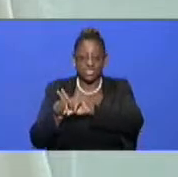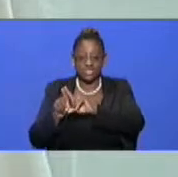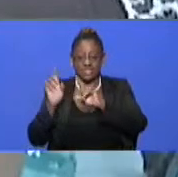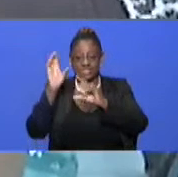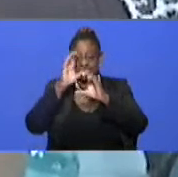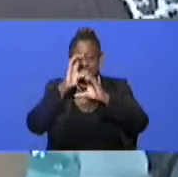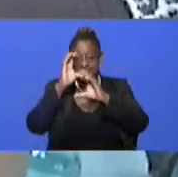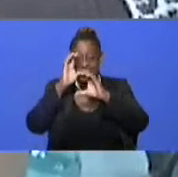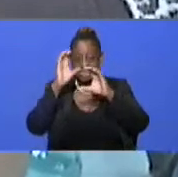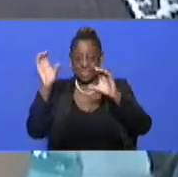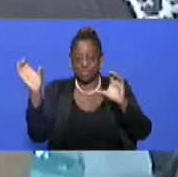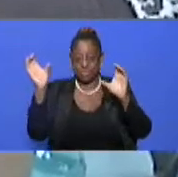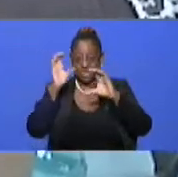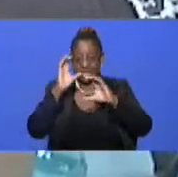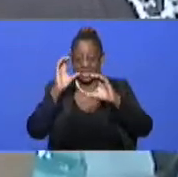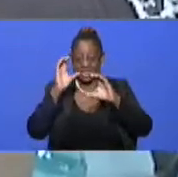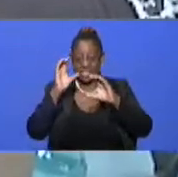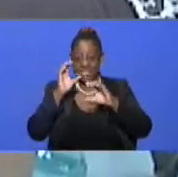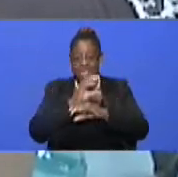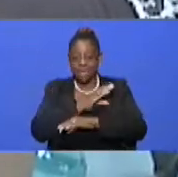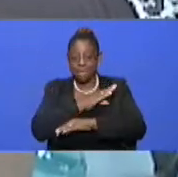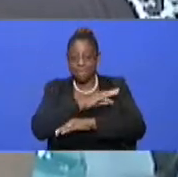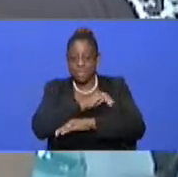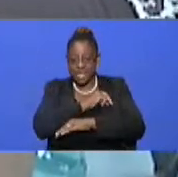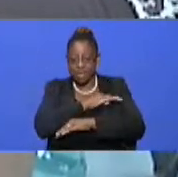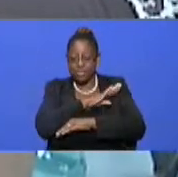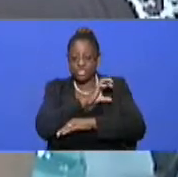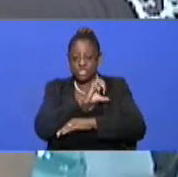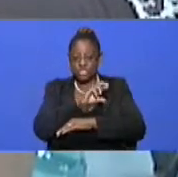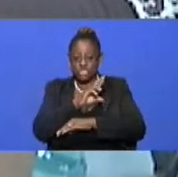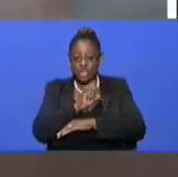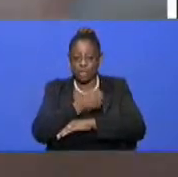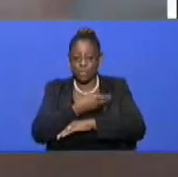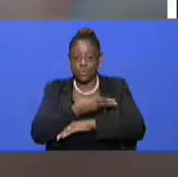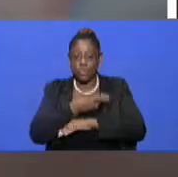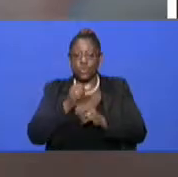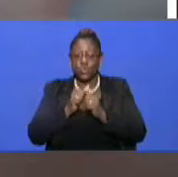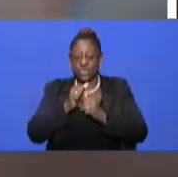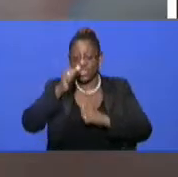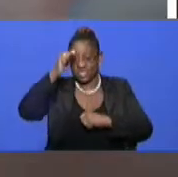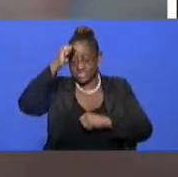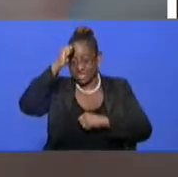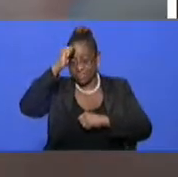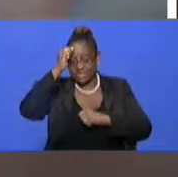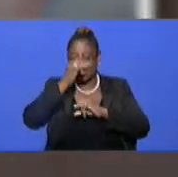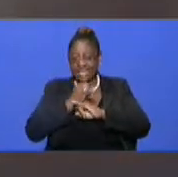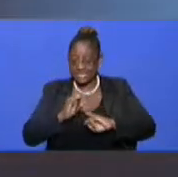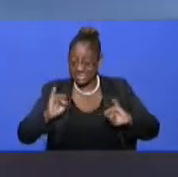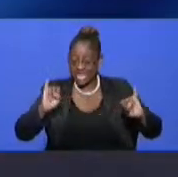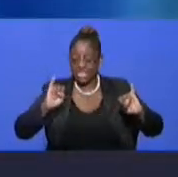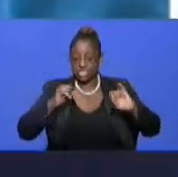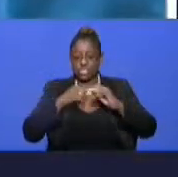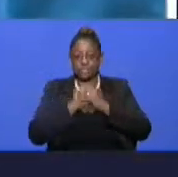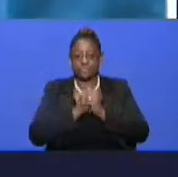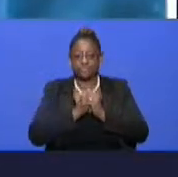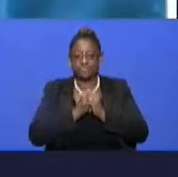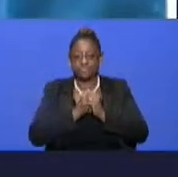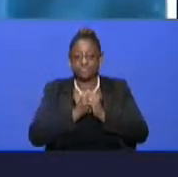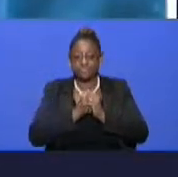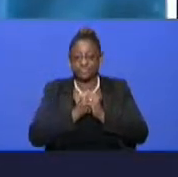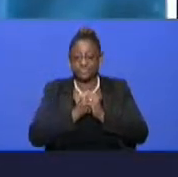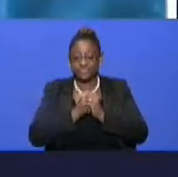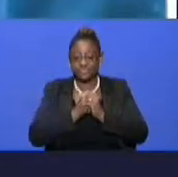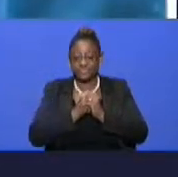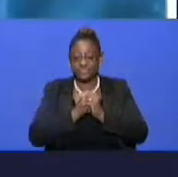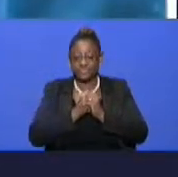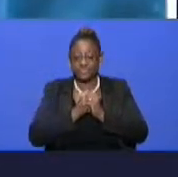celebrating our membership, our full membership now with Alzheimer's Disease International. Alzheimer's Disease